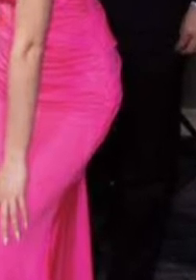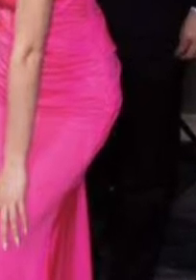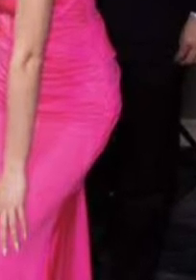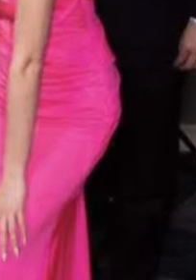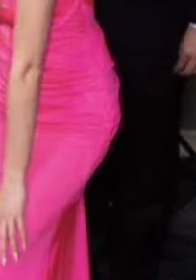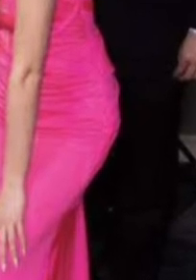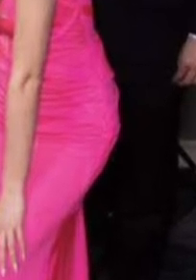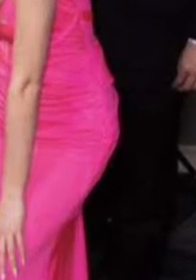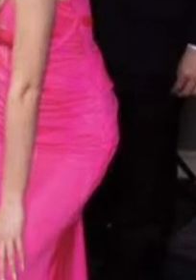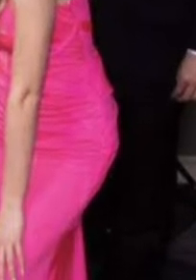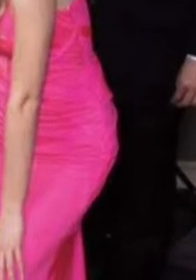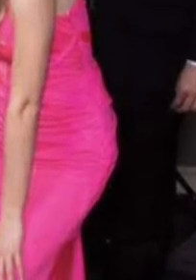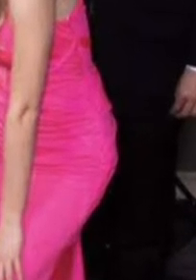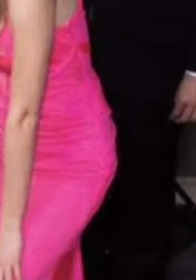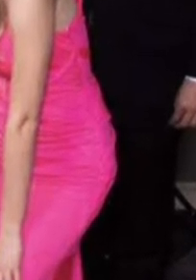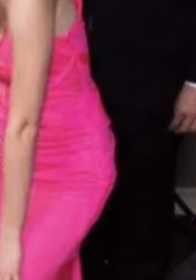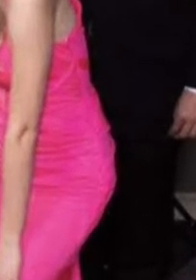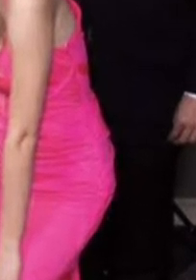Curfews at